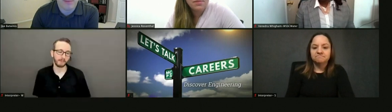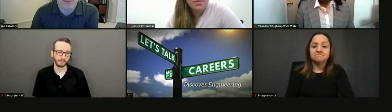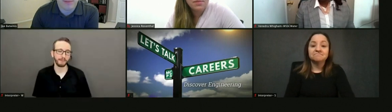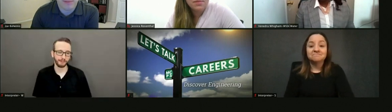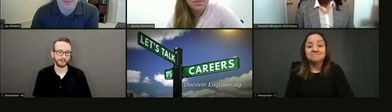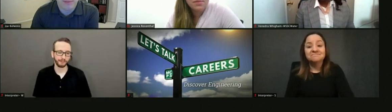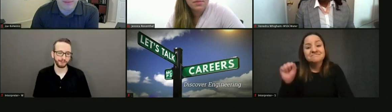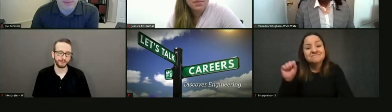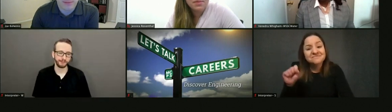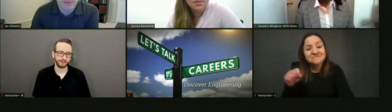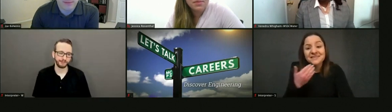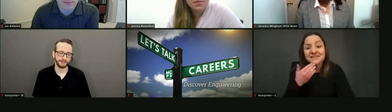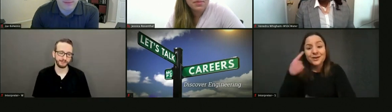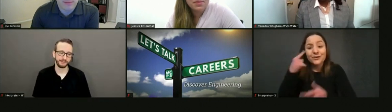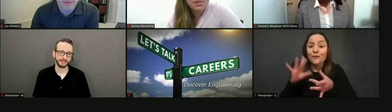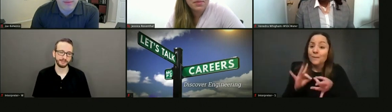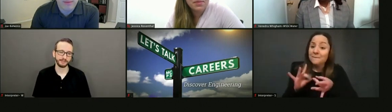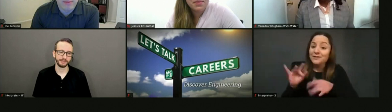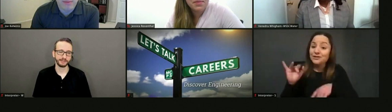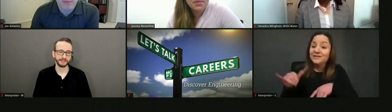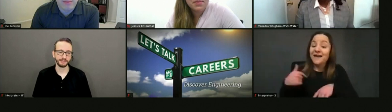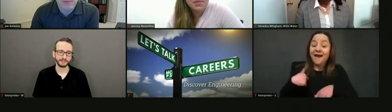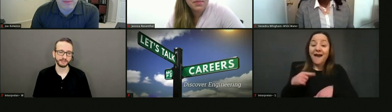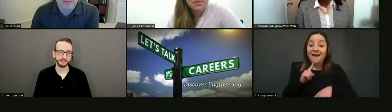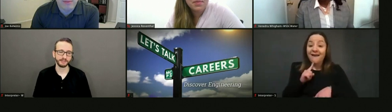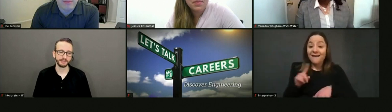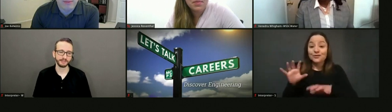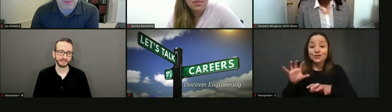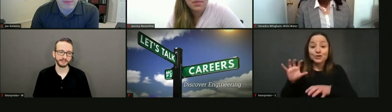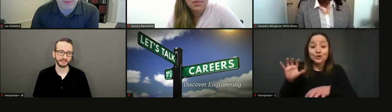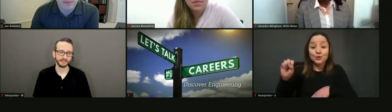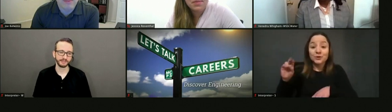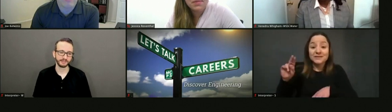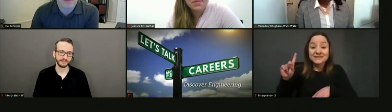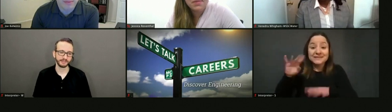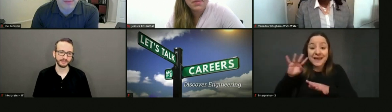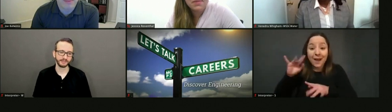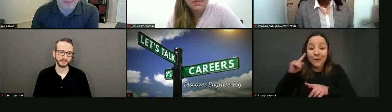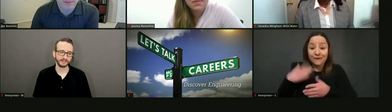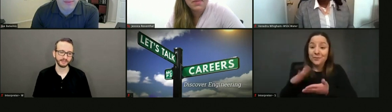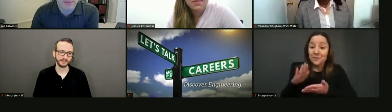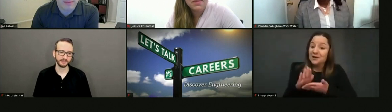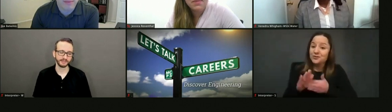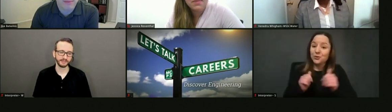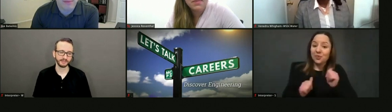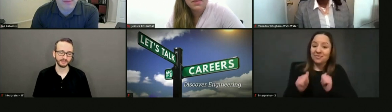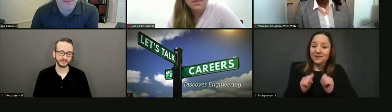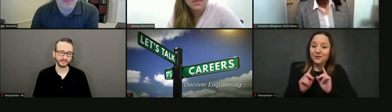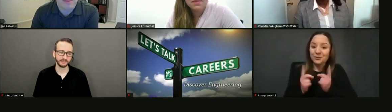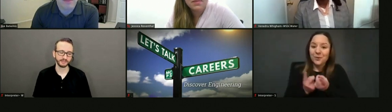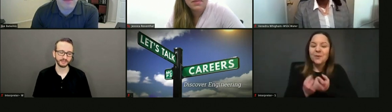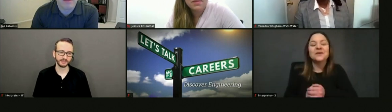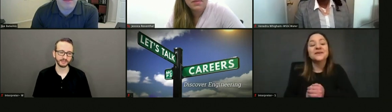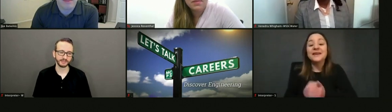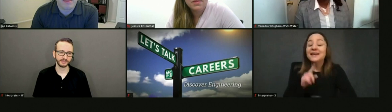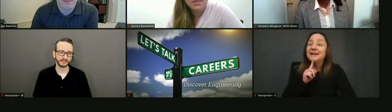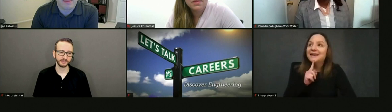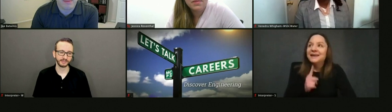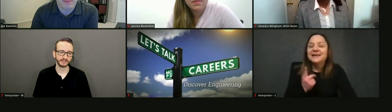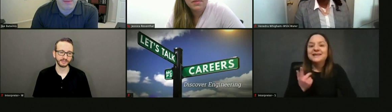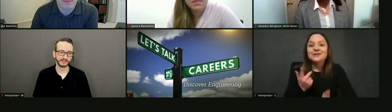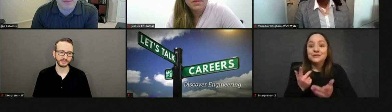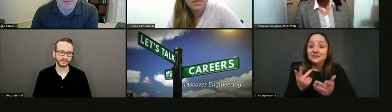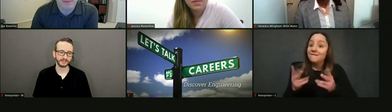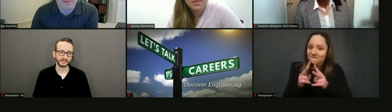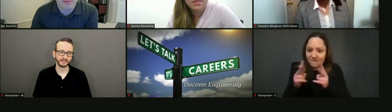Yeah, thank you for mentioning that. I actually do sound for my school's theater department, and it is really so